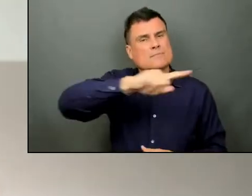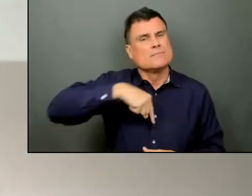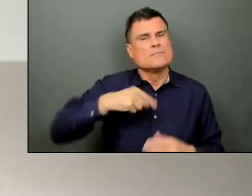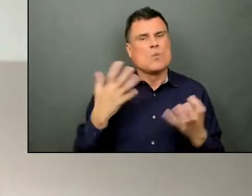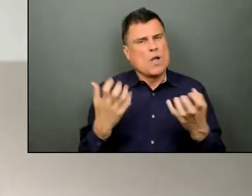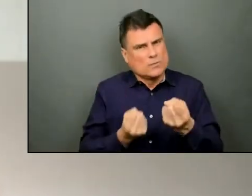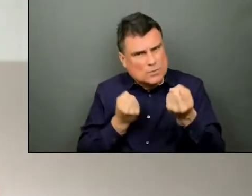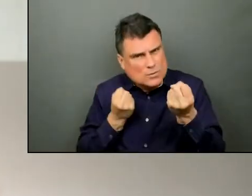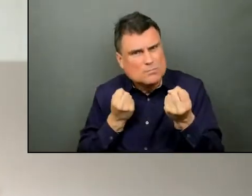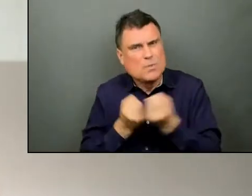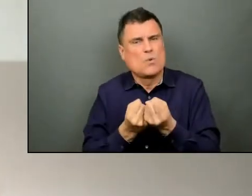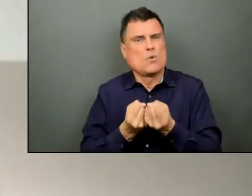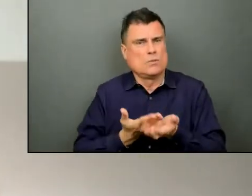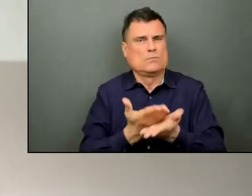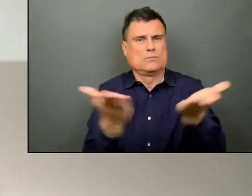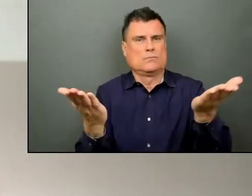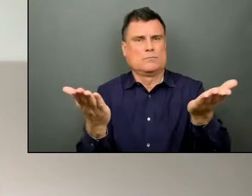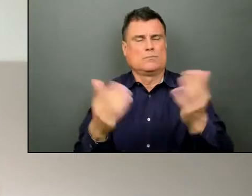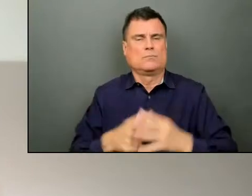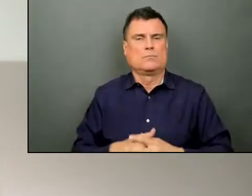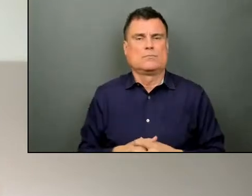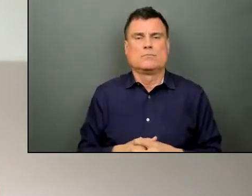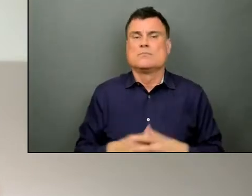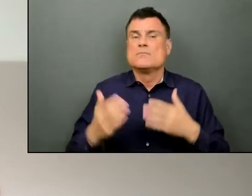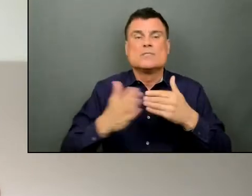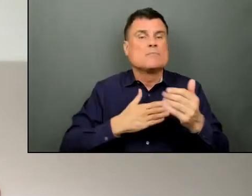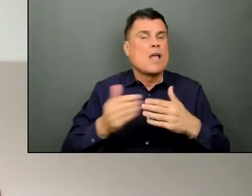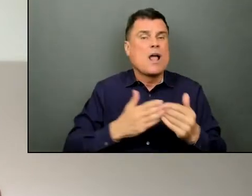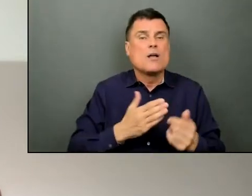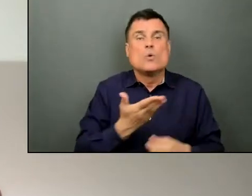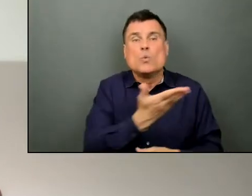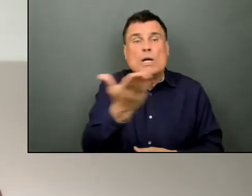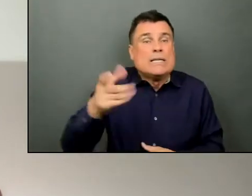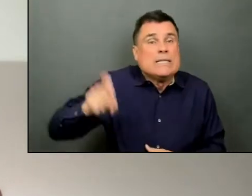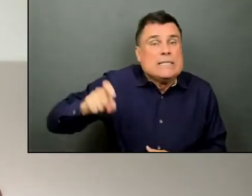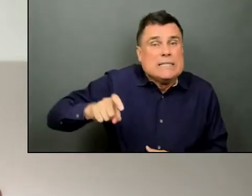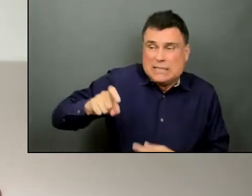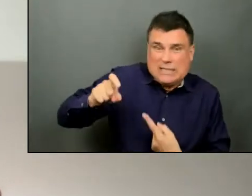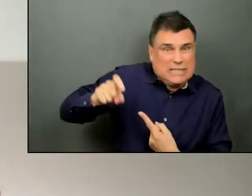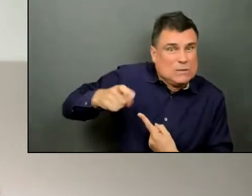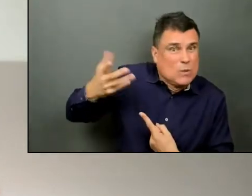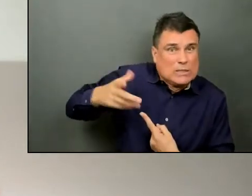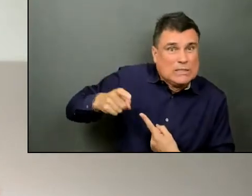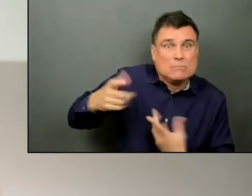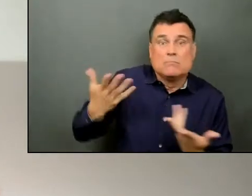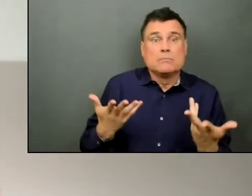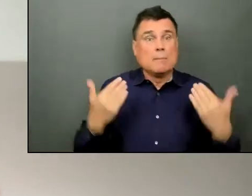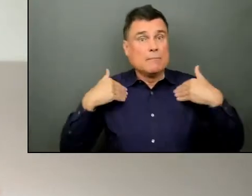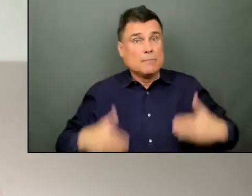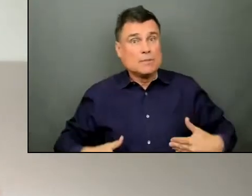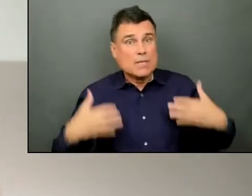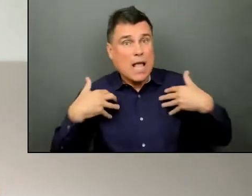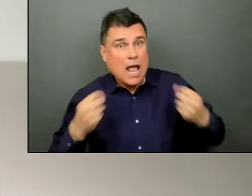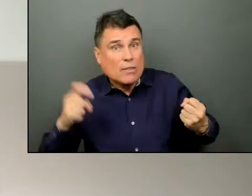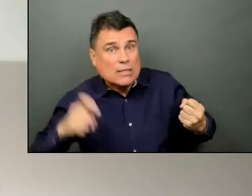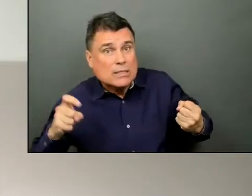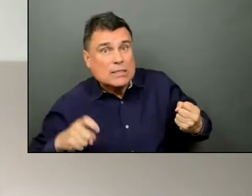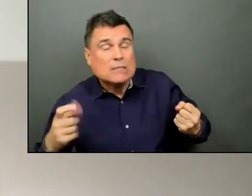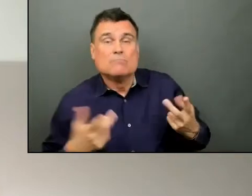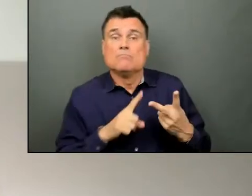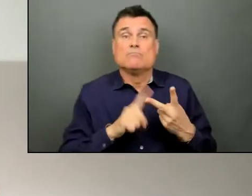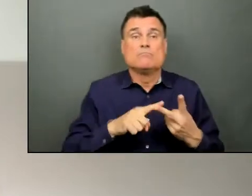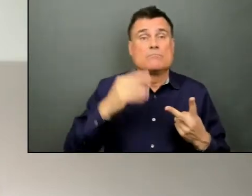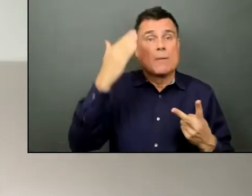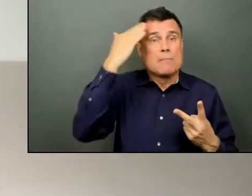have, whether it's mental health or substance use or physical health needs. And access our services through the app or through